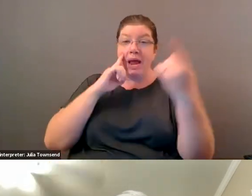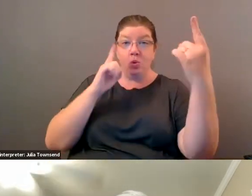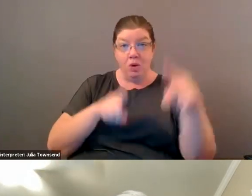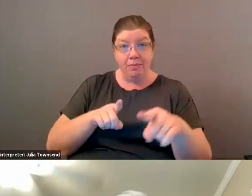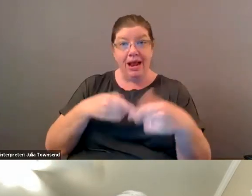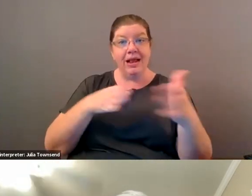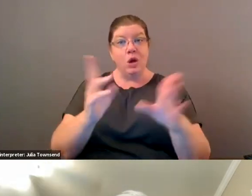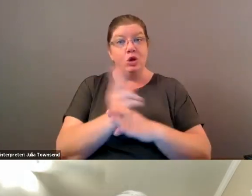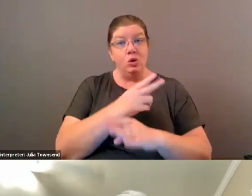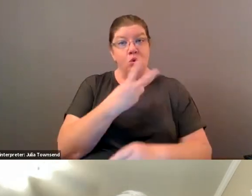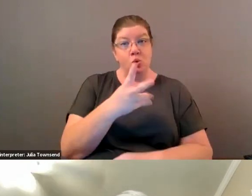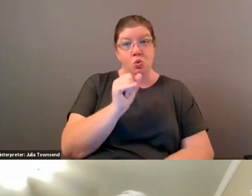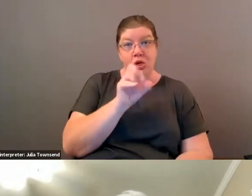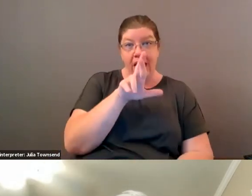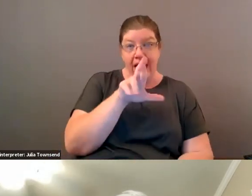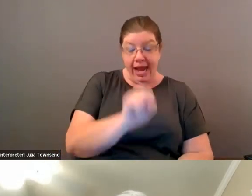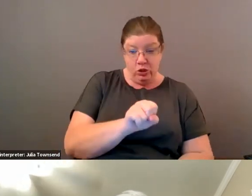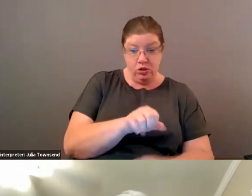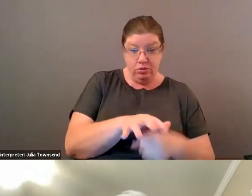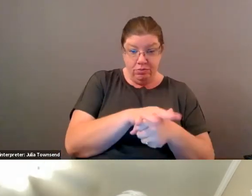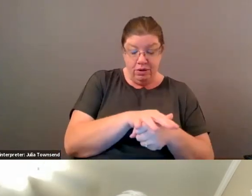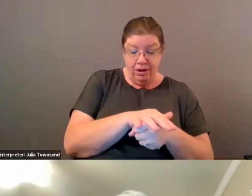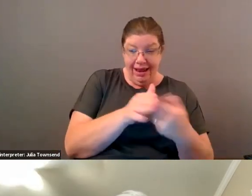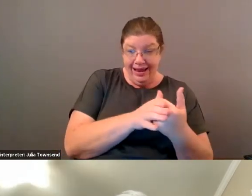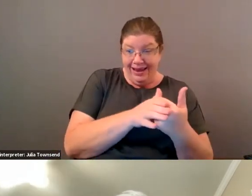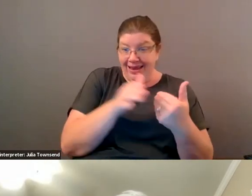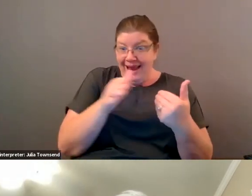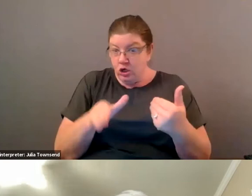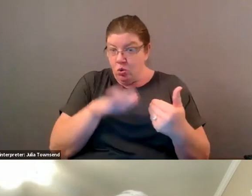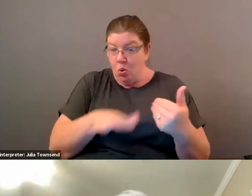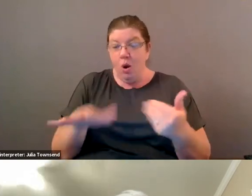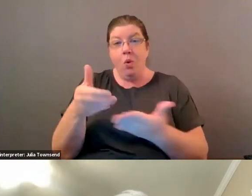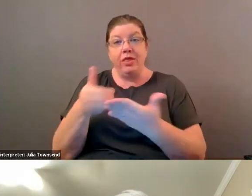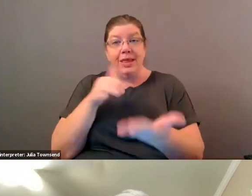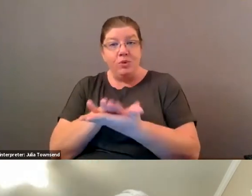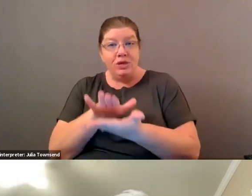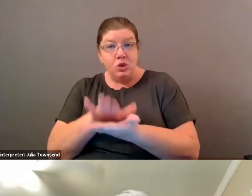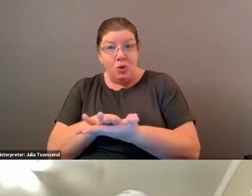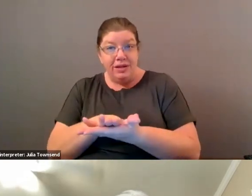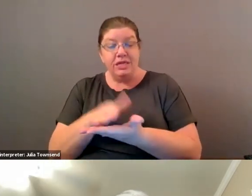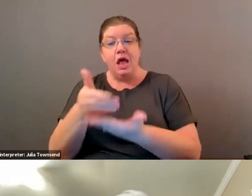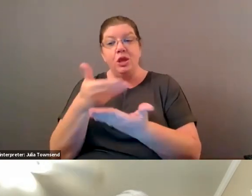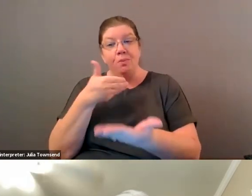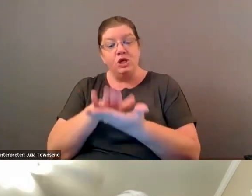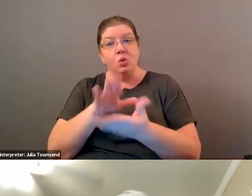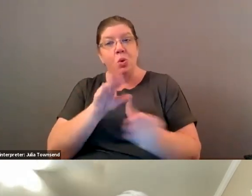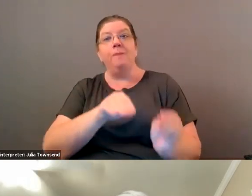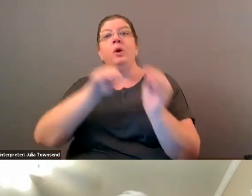the 2 acres literally located right next door where the preschool is. And the preschool will be moved to a